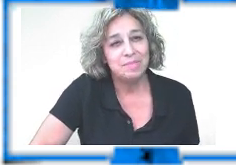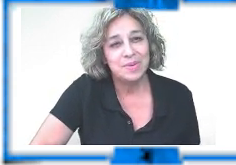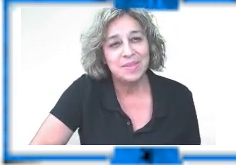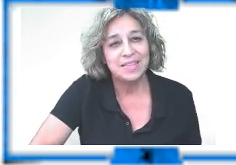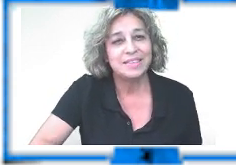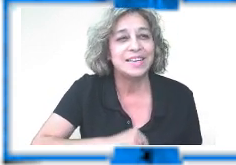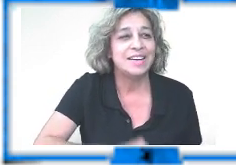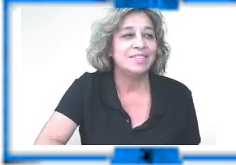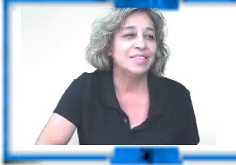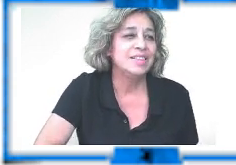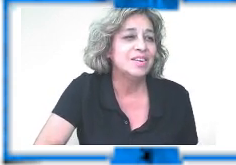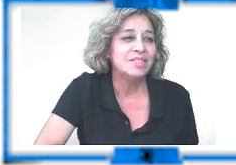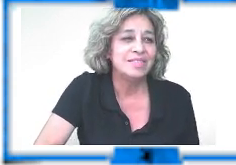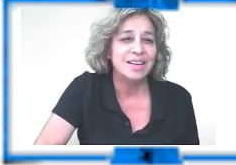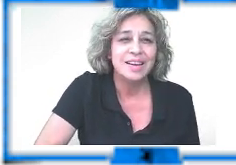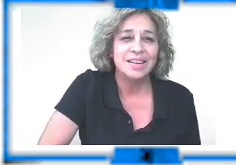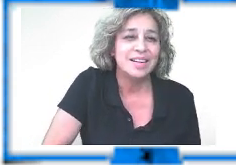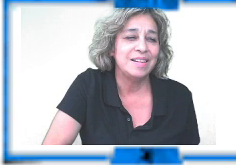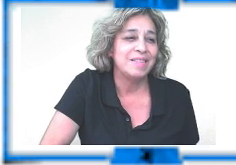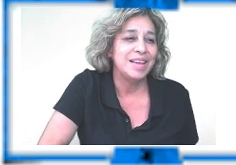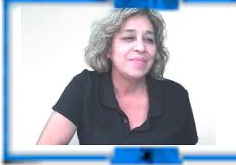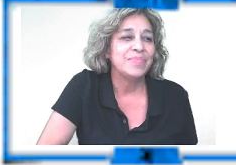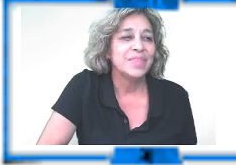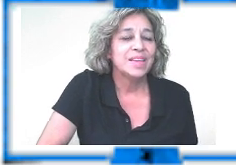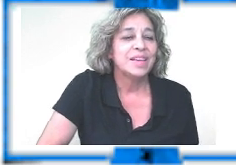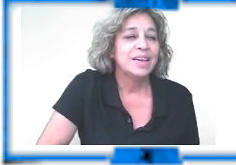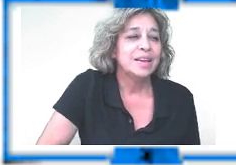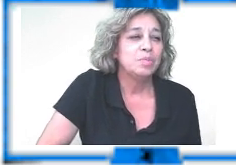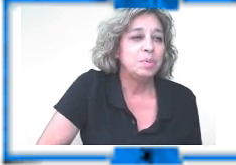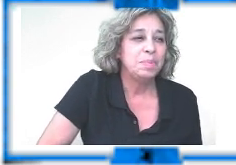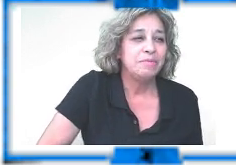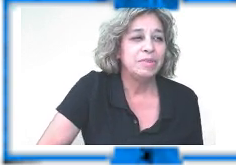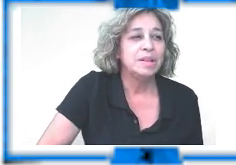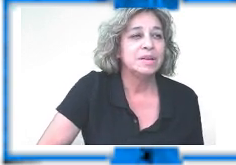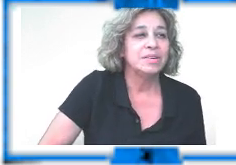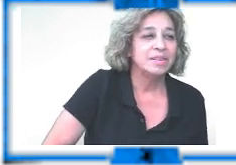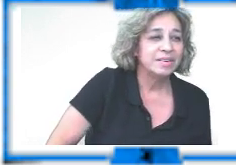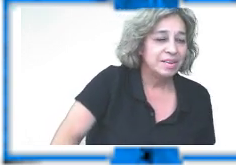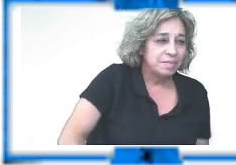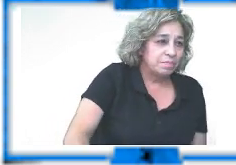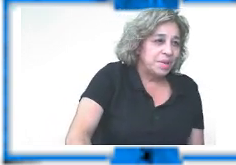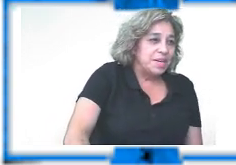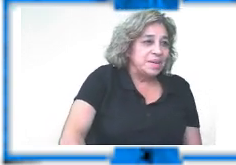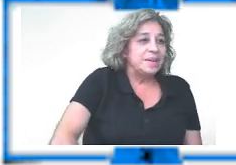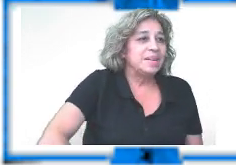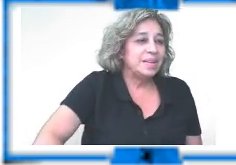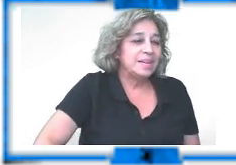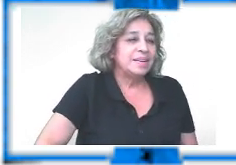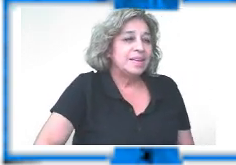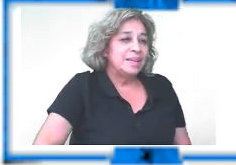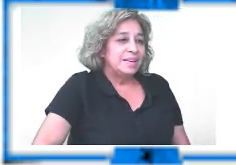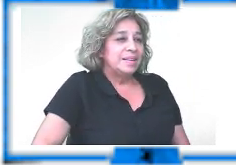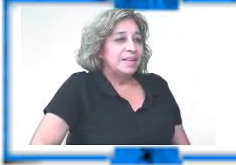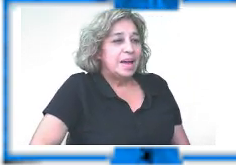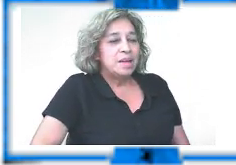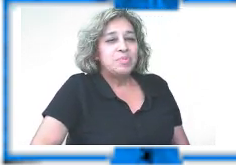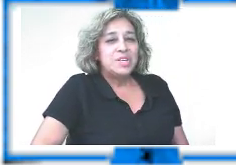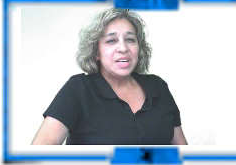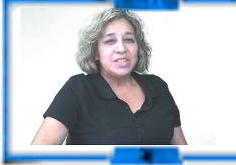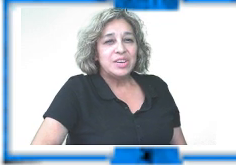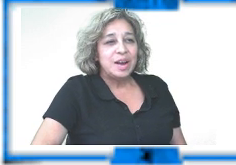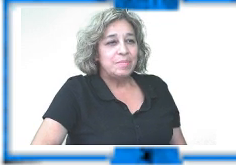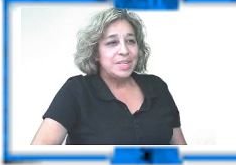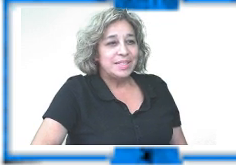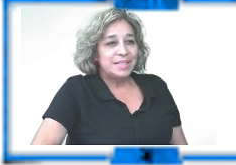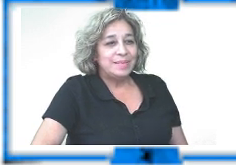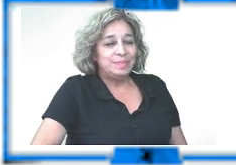that I'm doing this channel. No, not in any way. It would be vulgar. But I